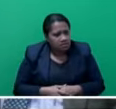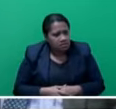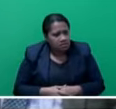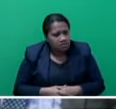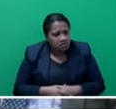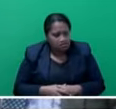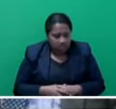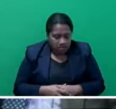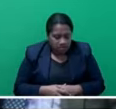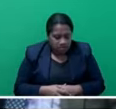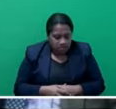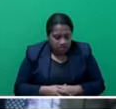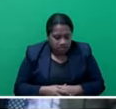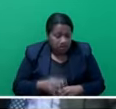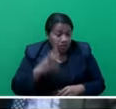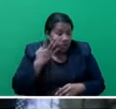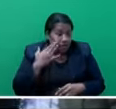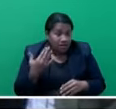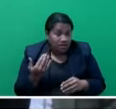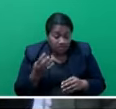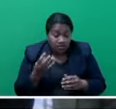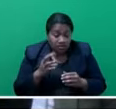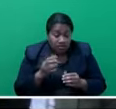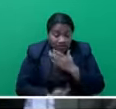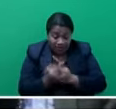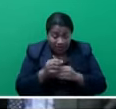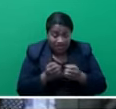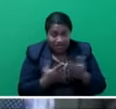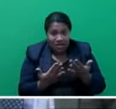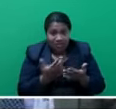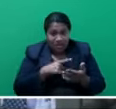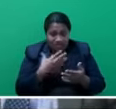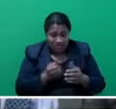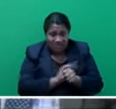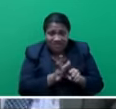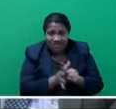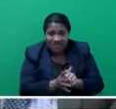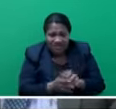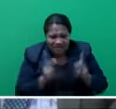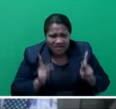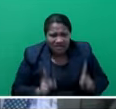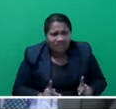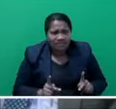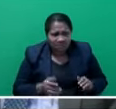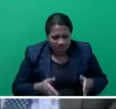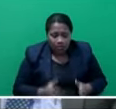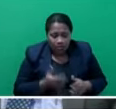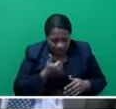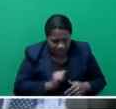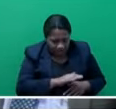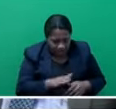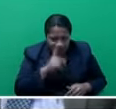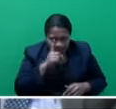transfers once there is a favorable assessment of the global pandemic situation and their physical condition allows for the long-term travel. Thank you,